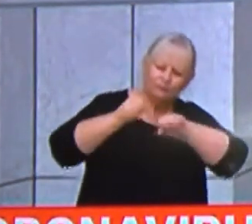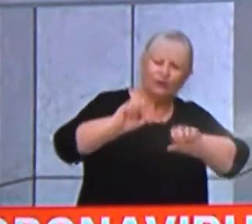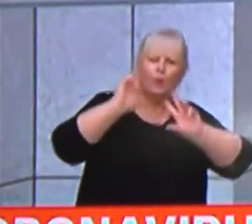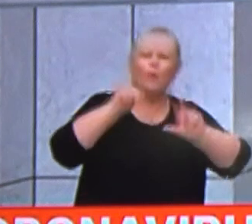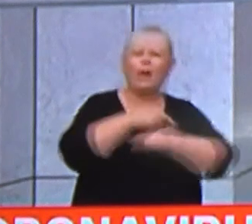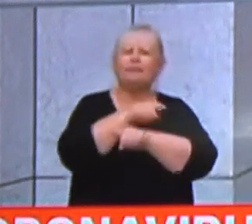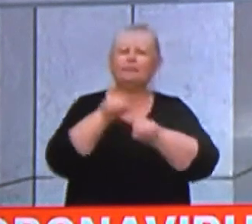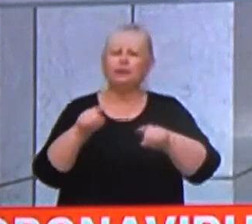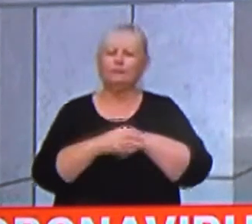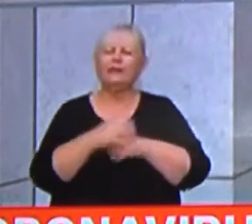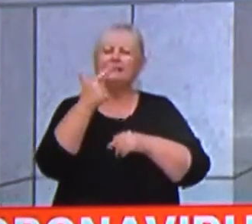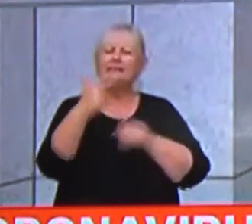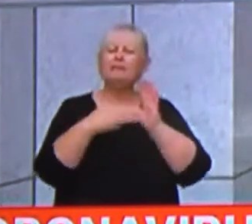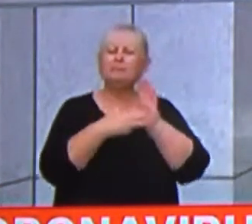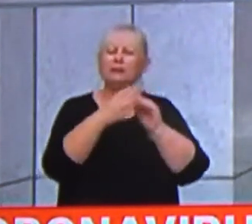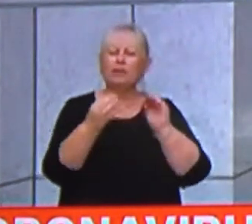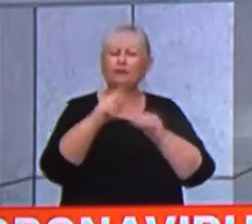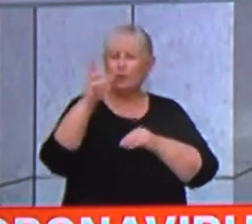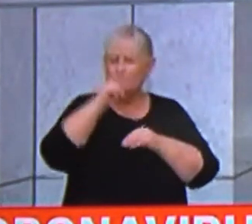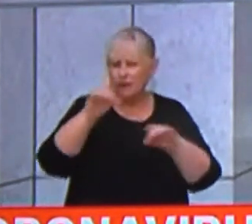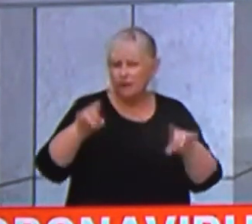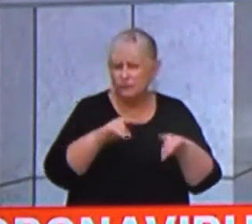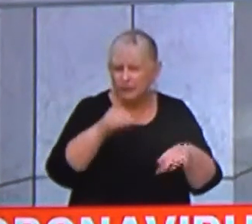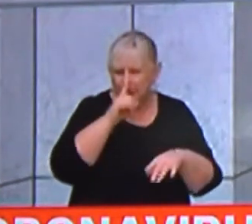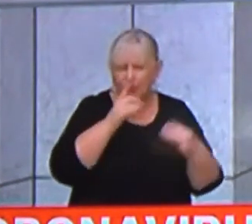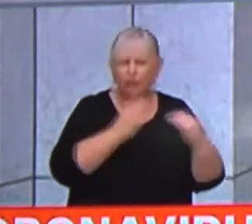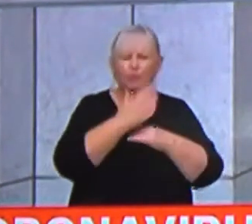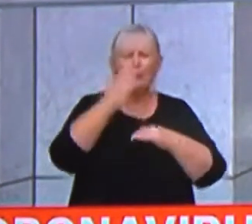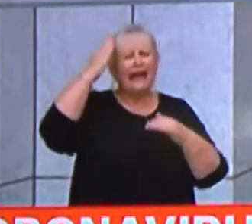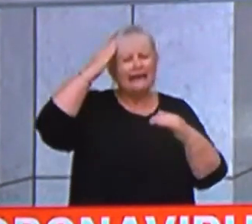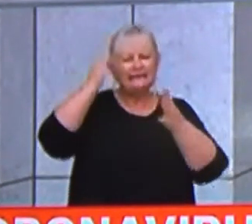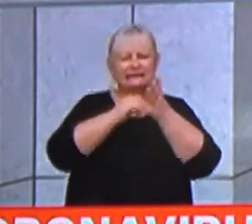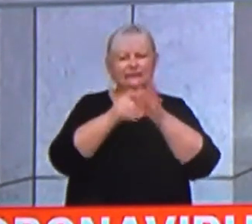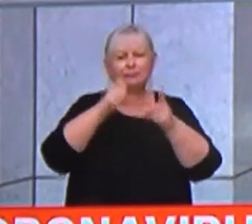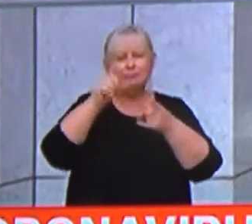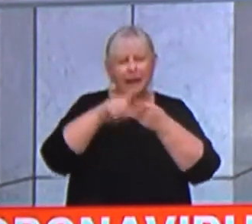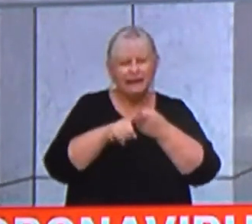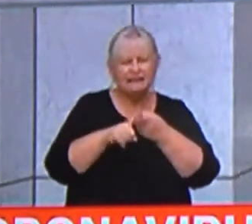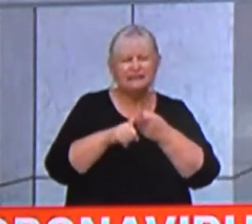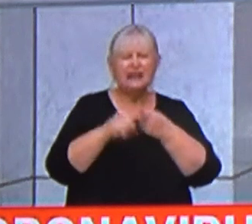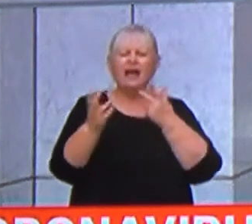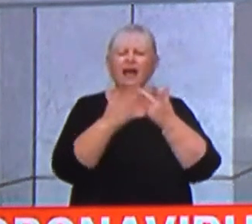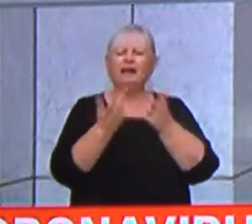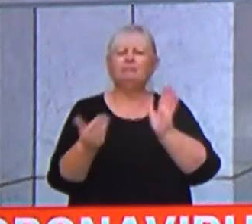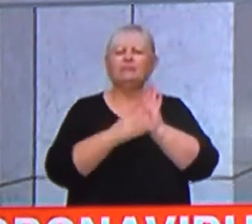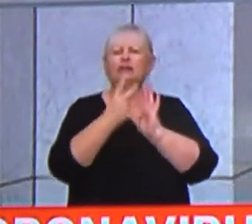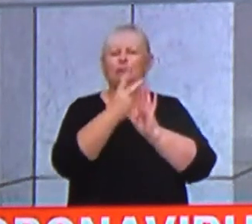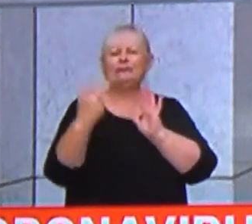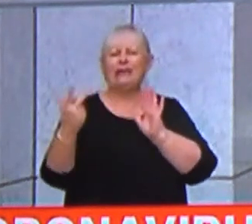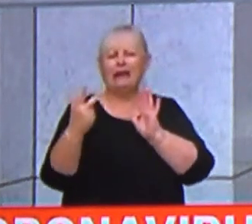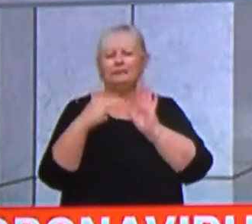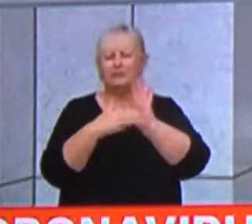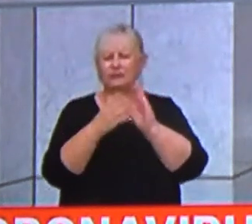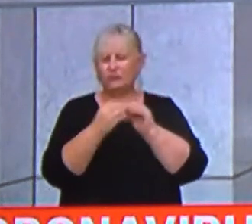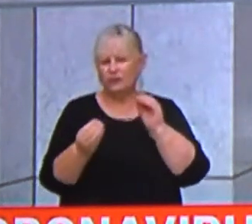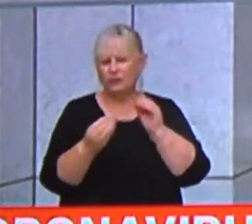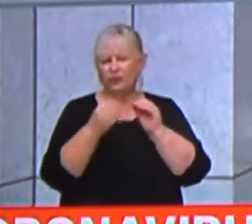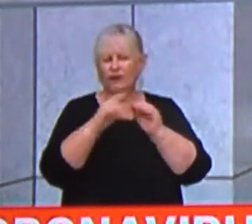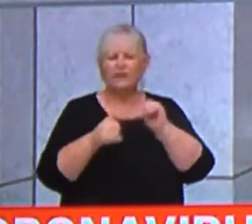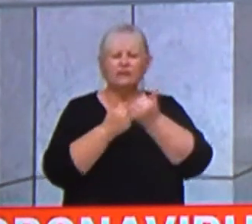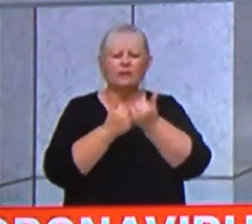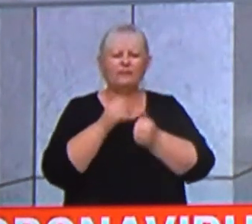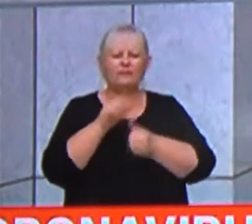update on some of the national progress. The most important development is the one that the Prime Minister has outlined in terms of